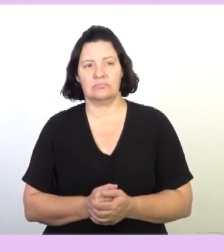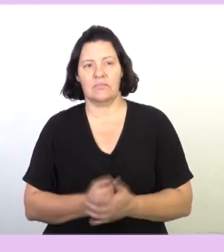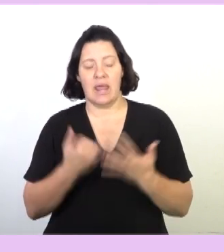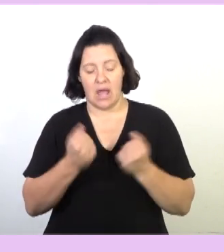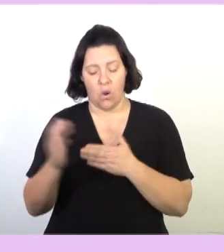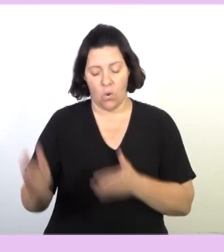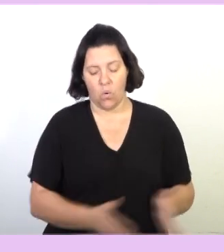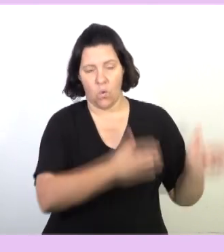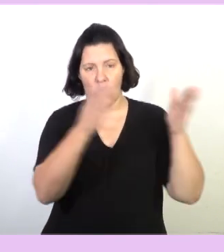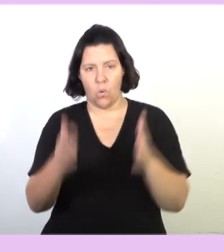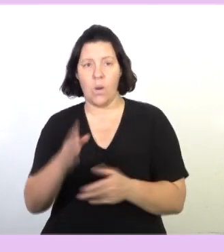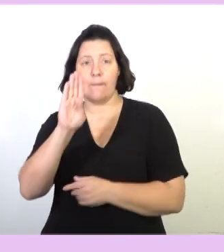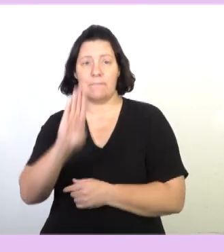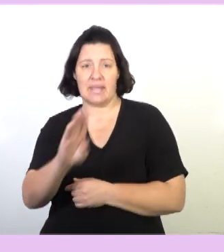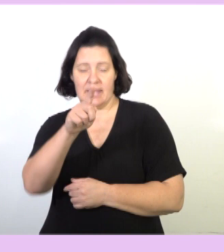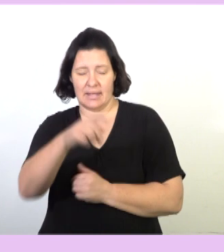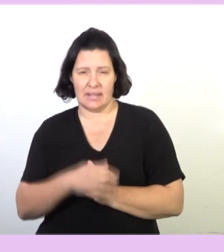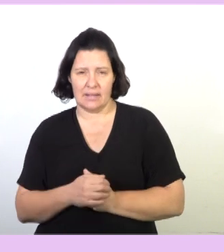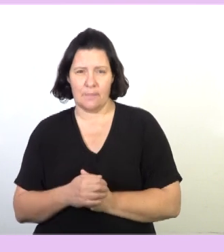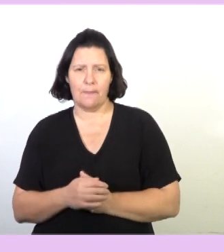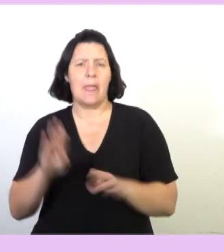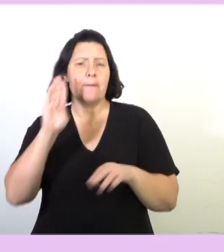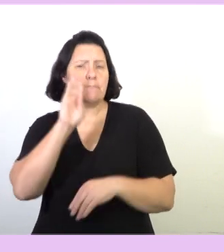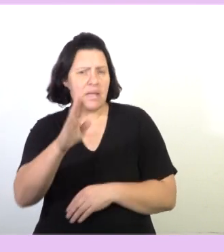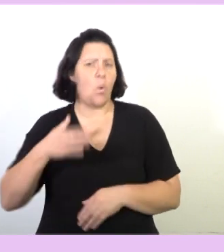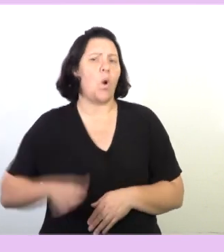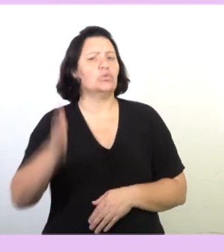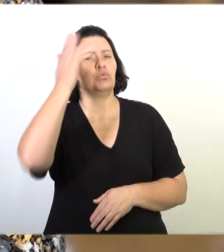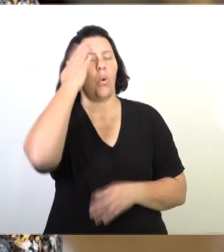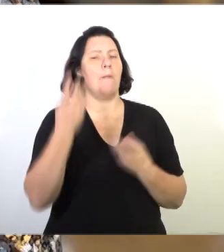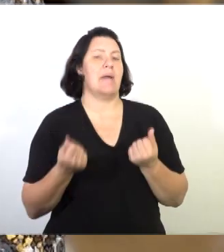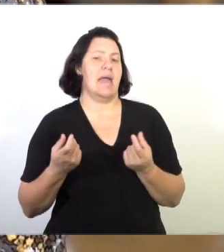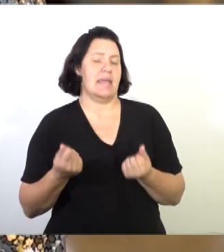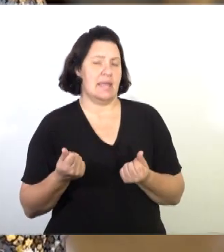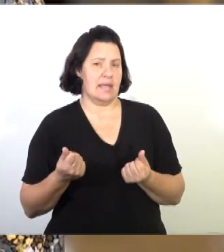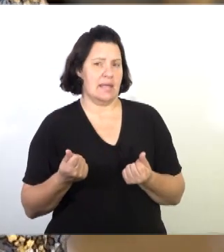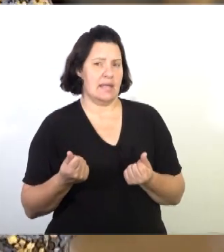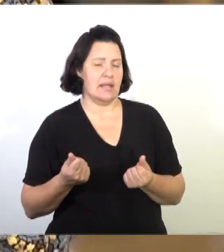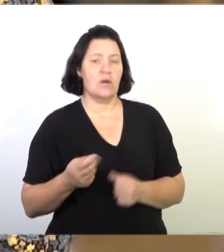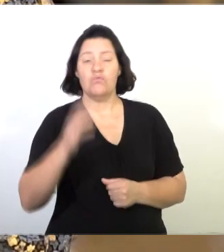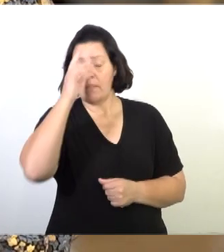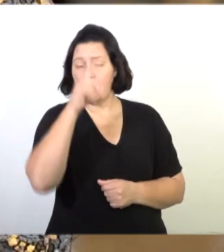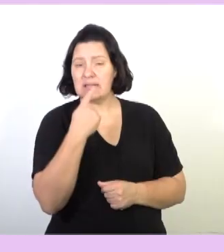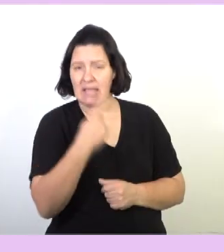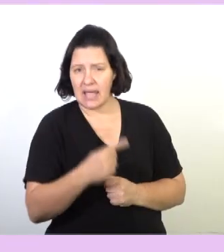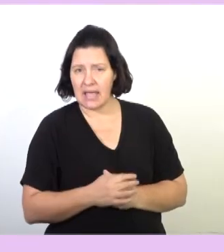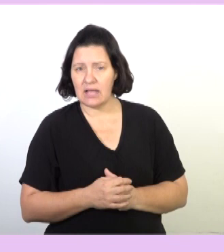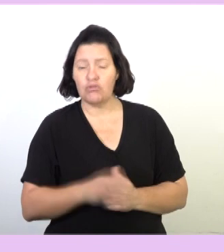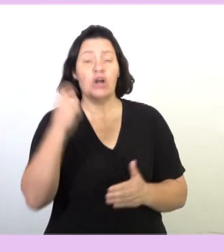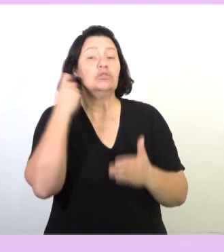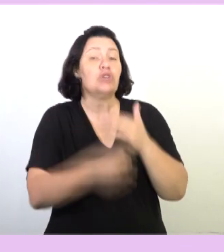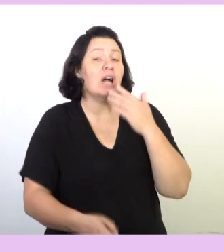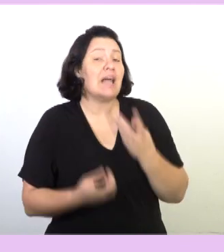move to B. When you look at B, B is the income. Now remember from the given scenario, they said